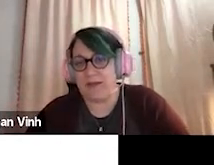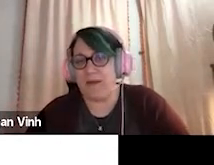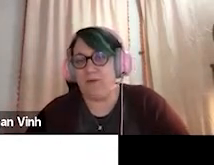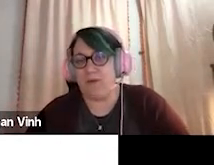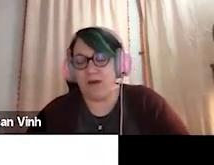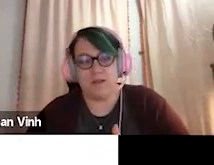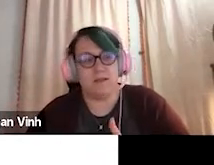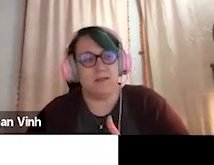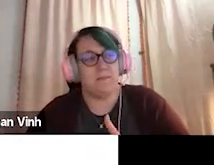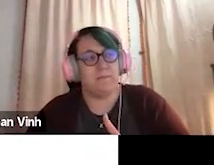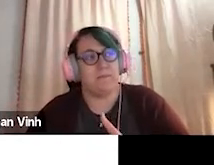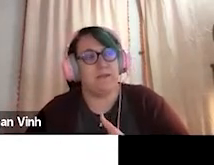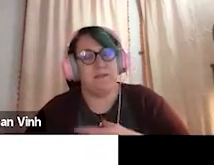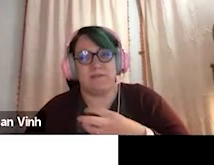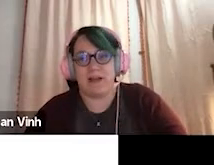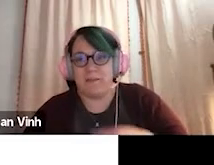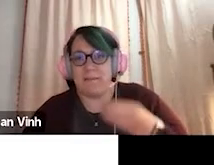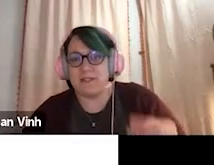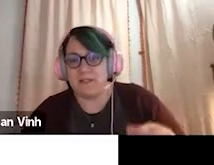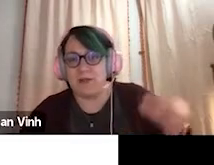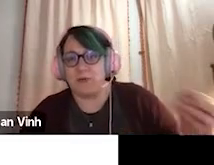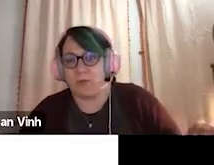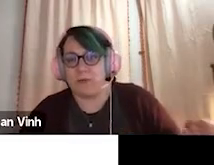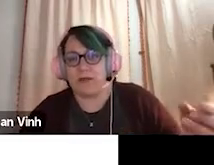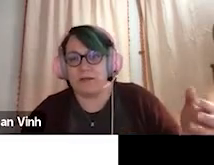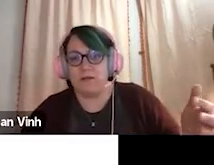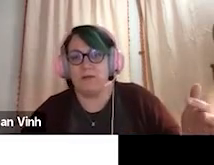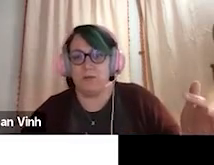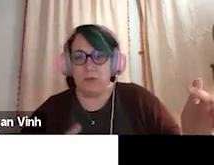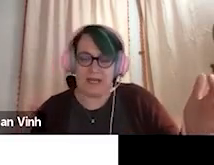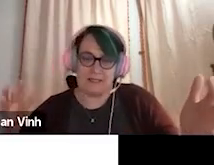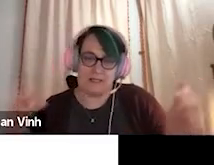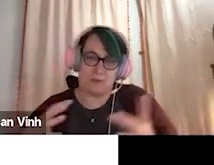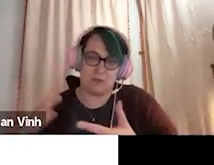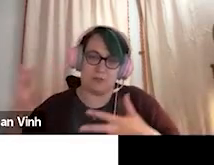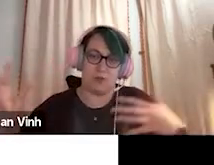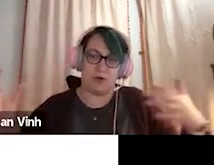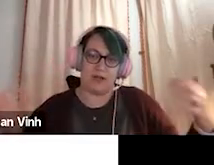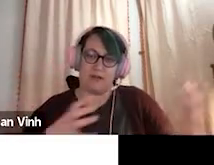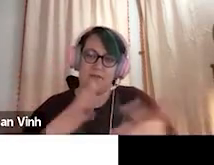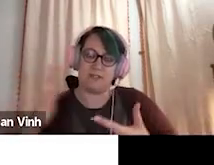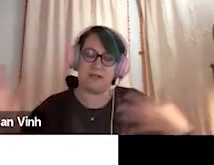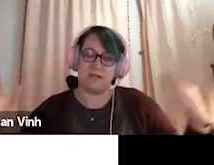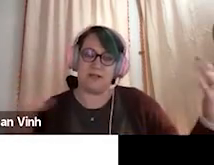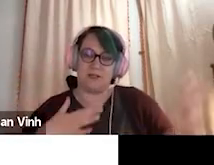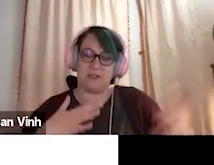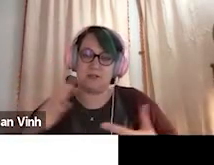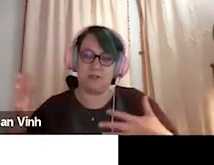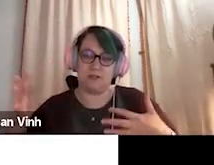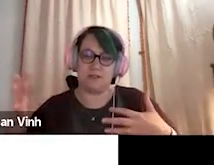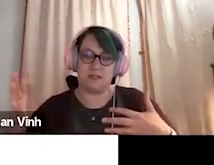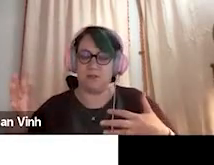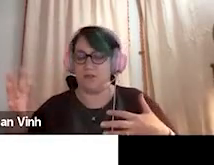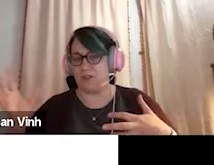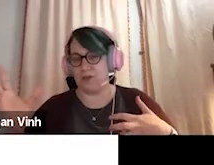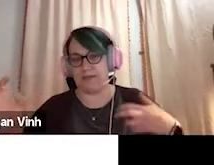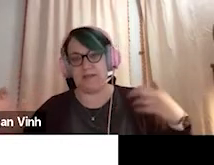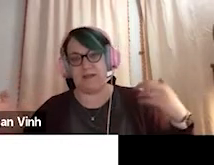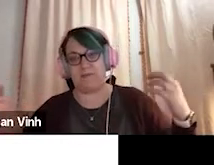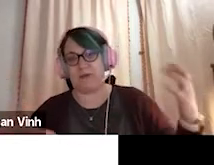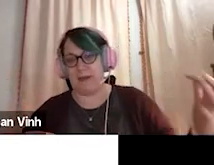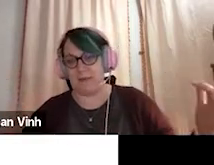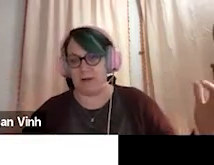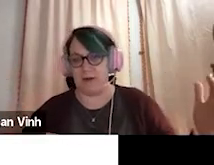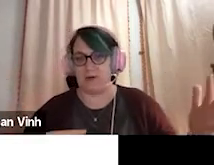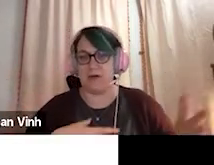about thinking about what is the developmentally appropriate ways that we're supporting and facilitating children's, like you said, Shoen,